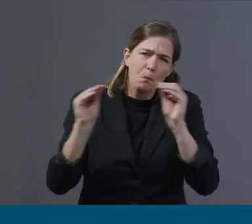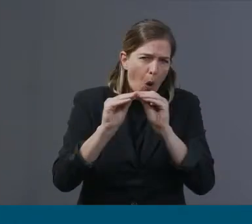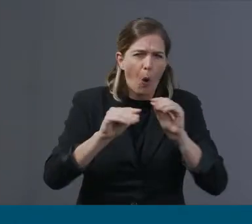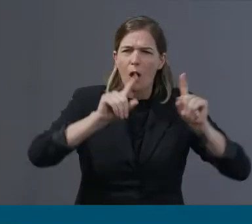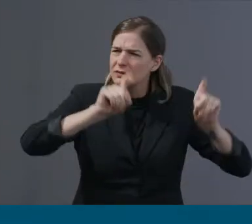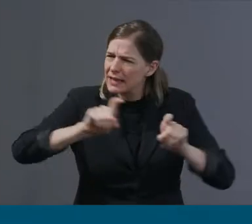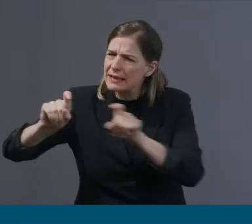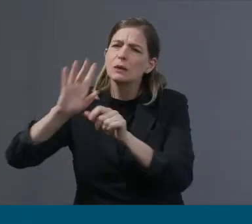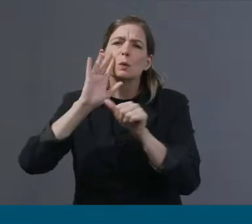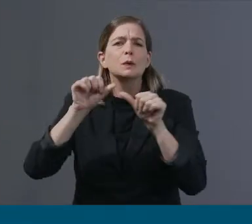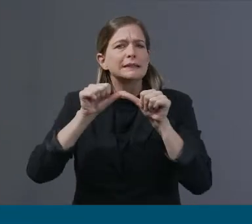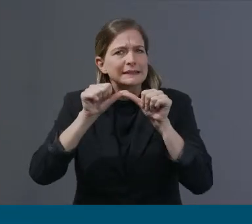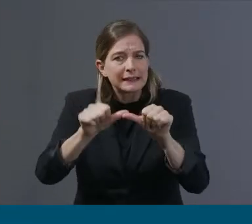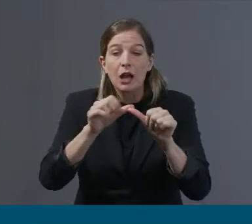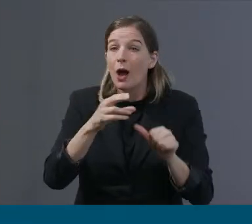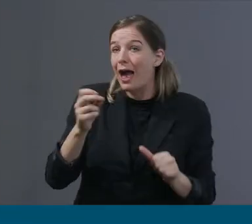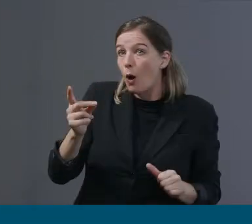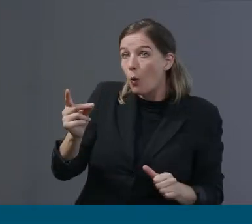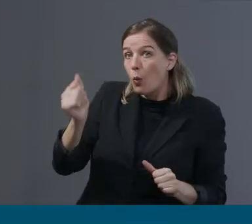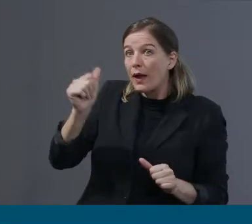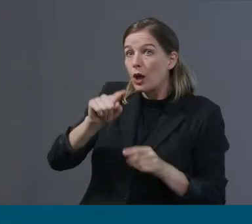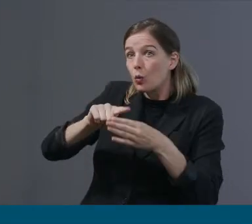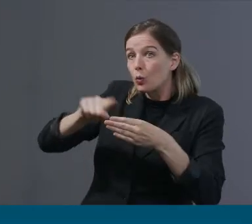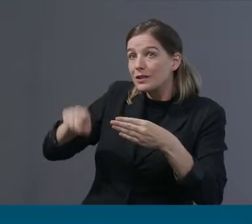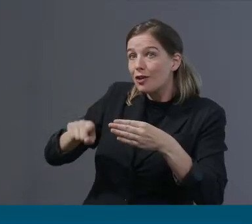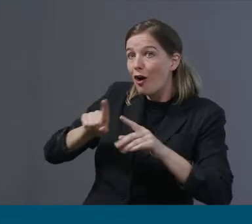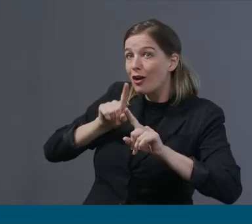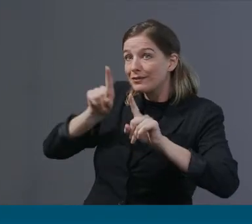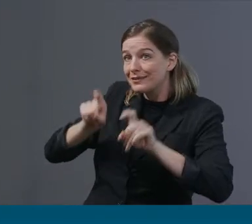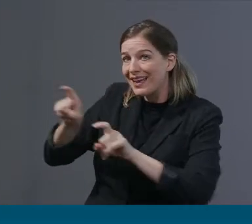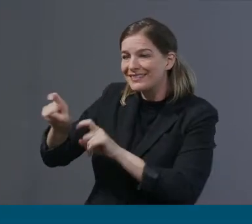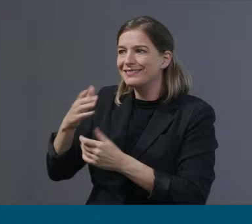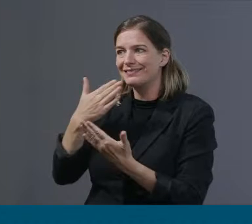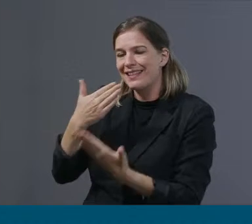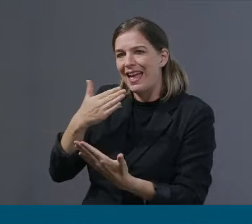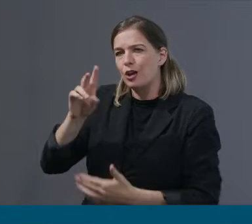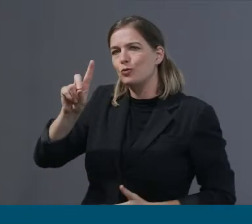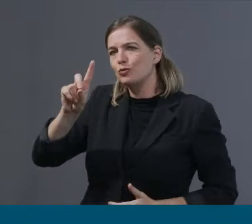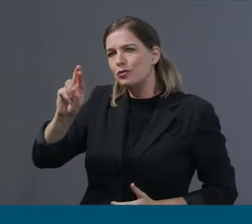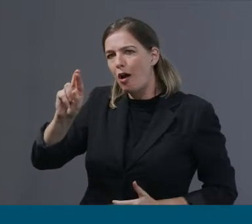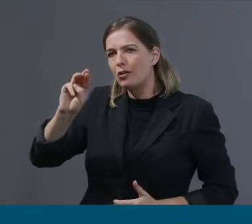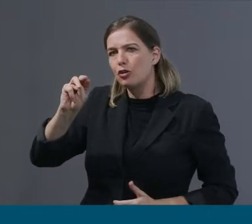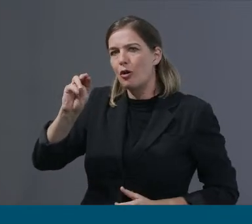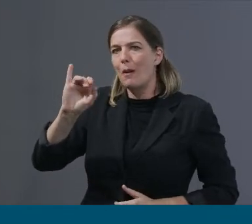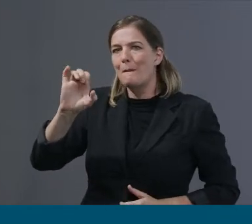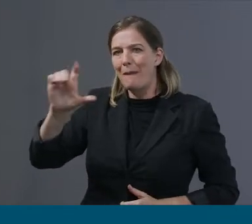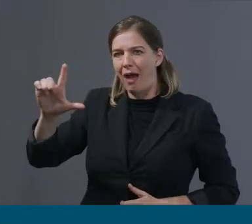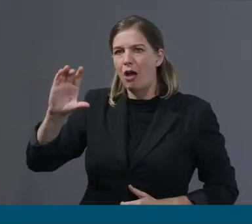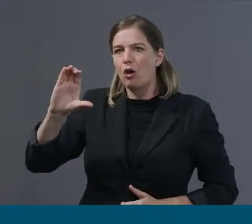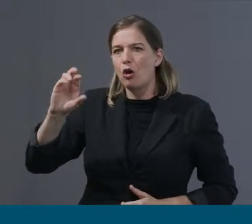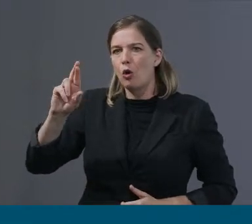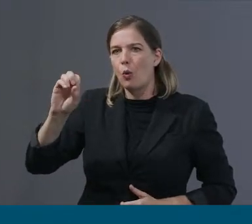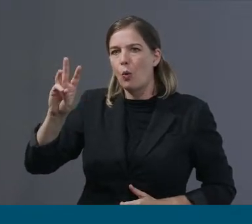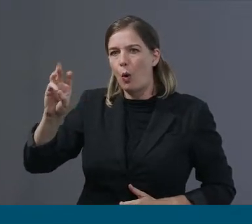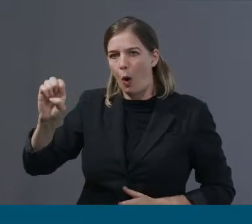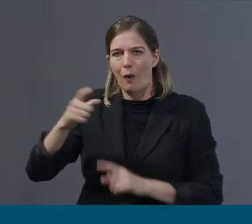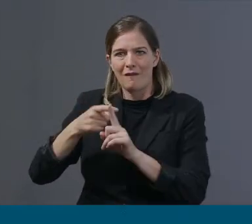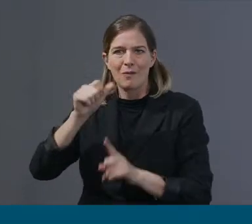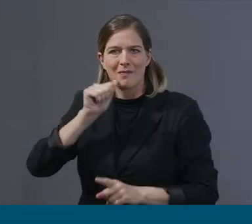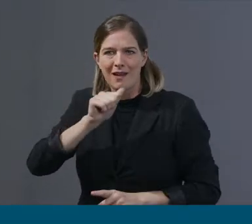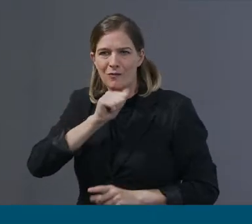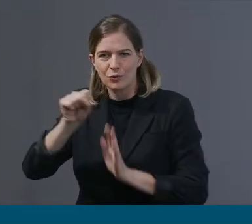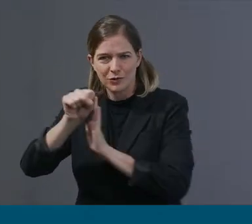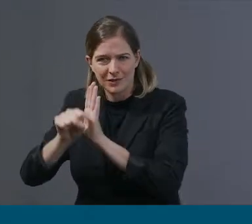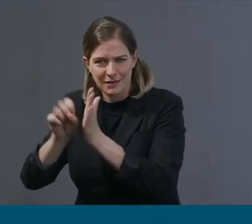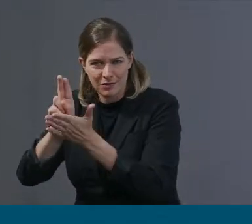results testing. Again, thank you to Dr. Michael Crow and Arizona State University. We're going to amplify